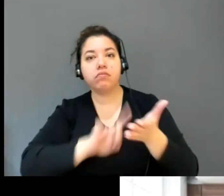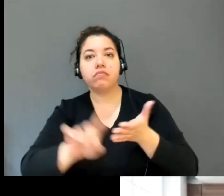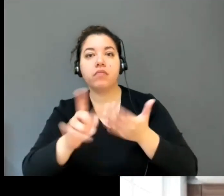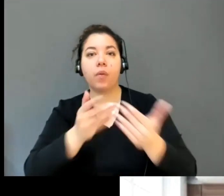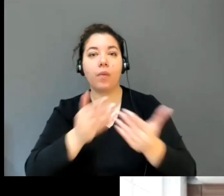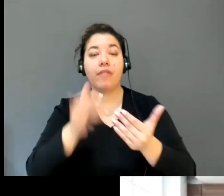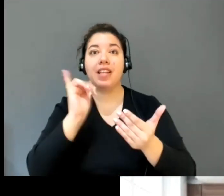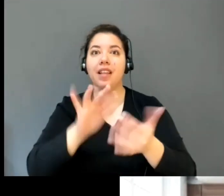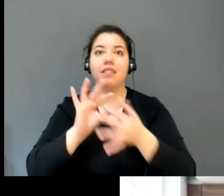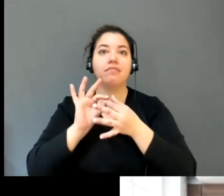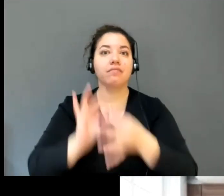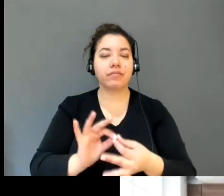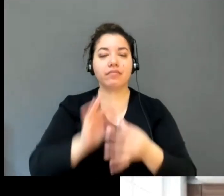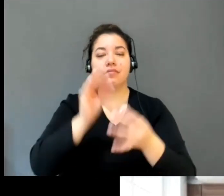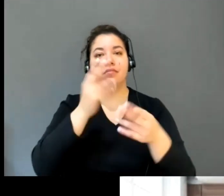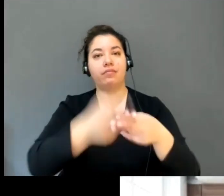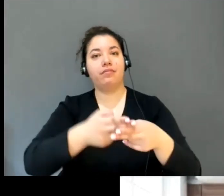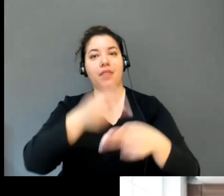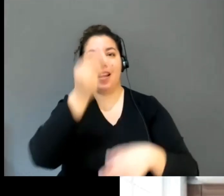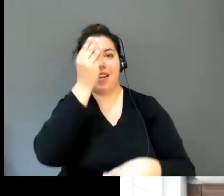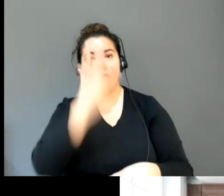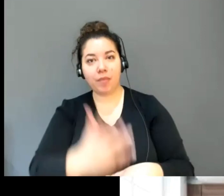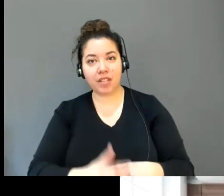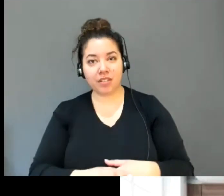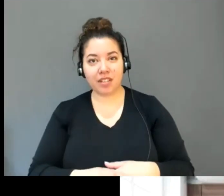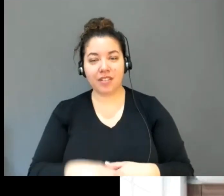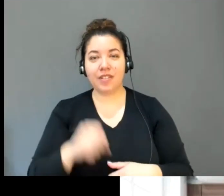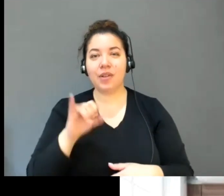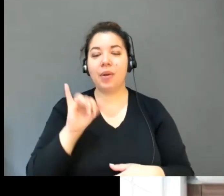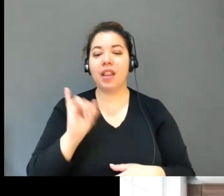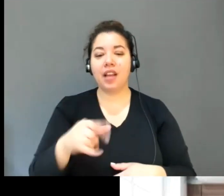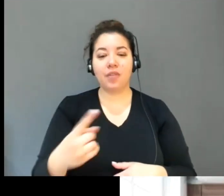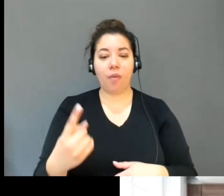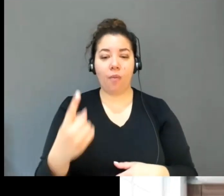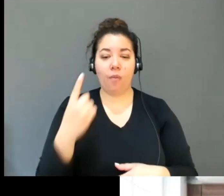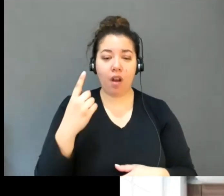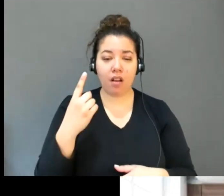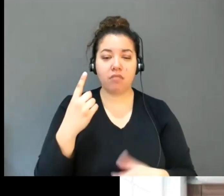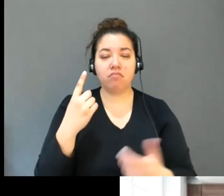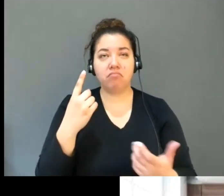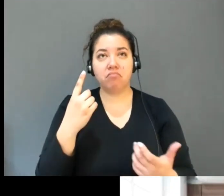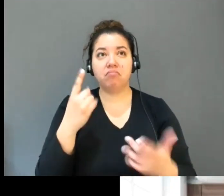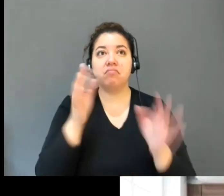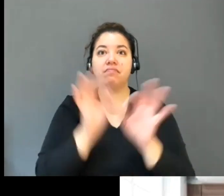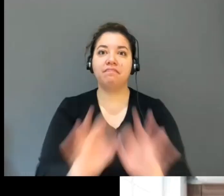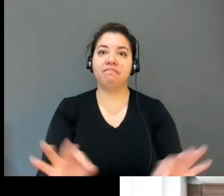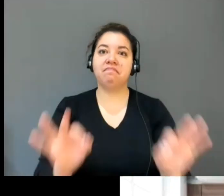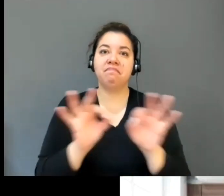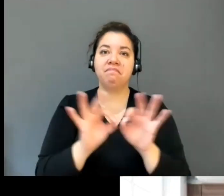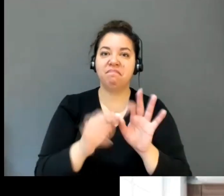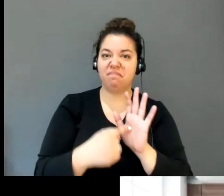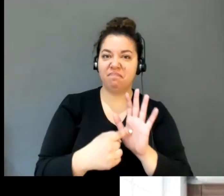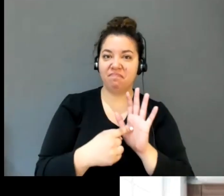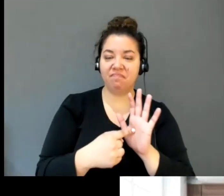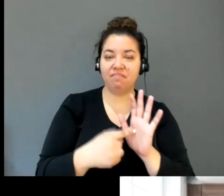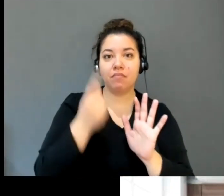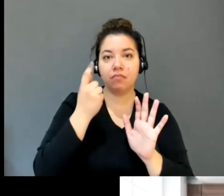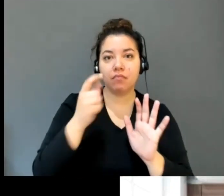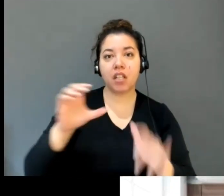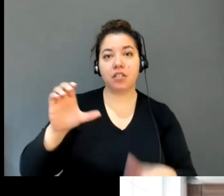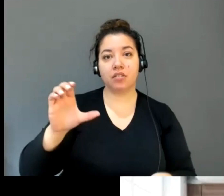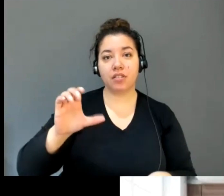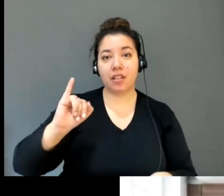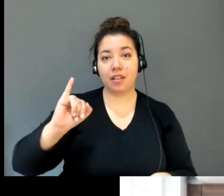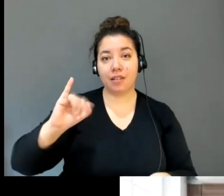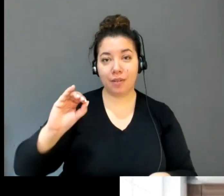think that that's one of the key indicators is the chief information officer is the person who